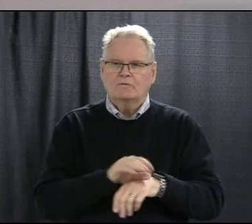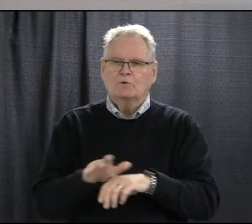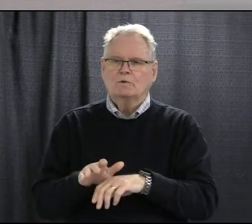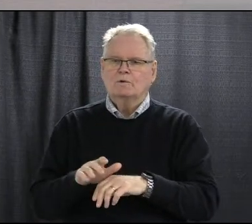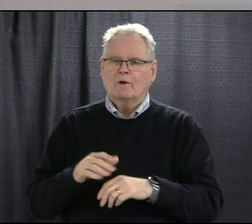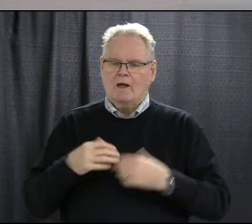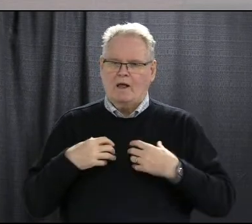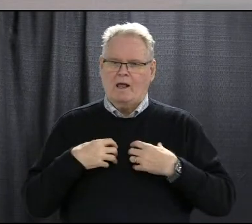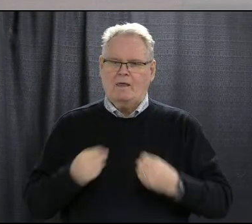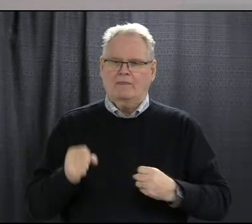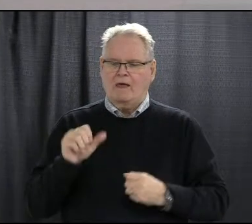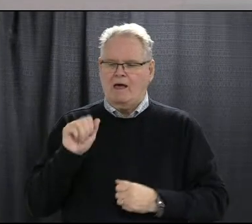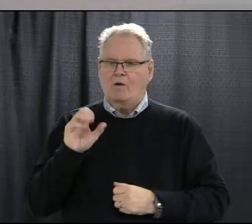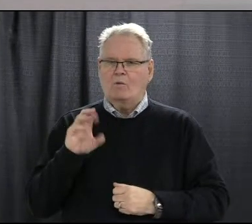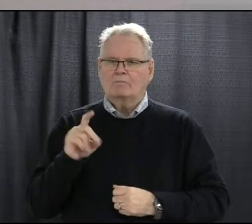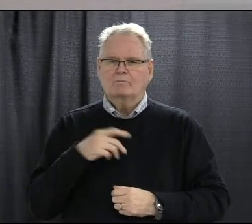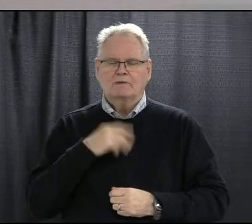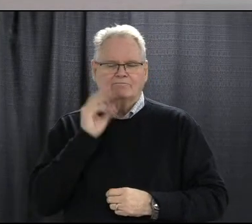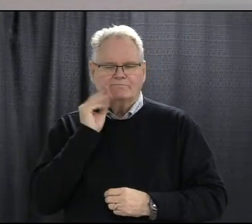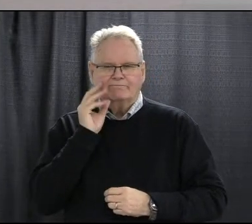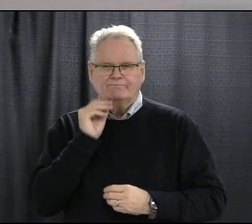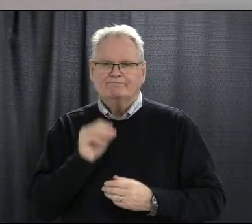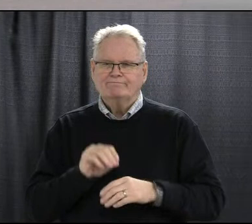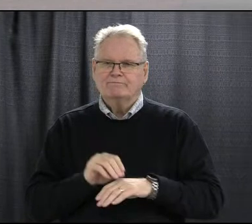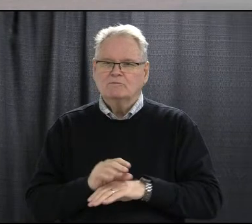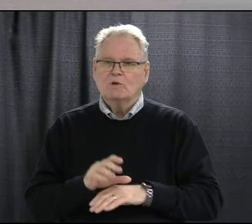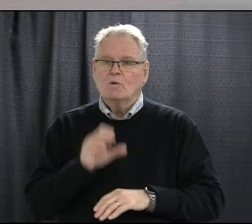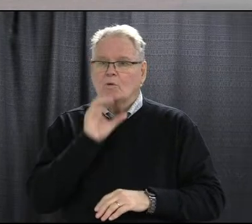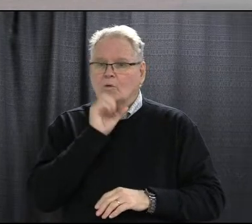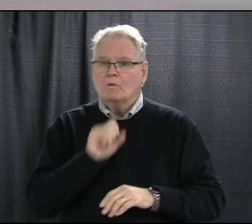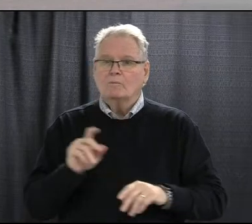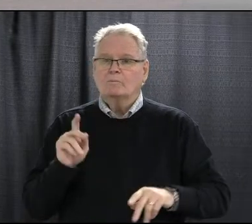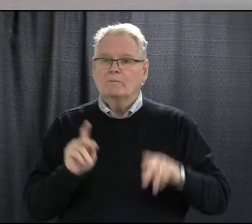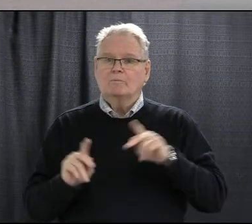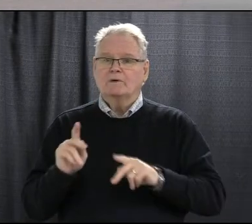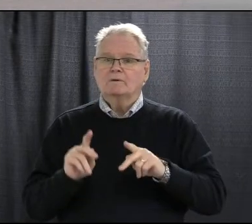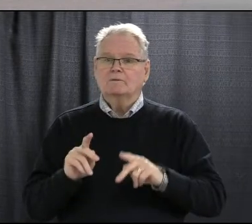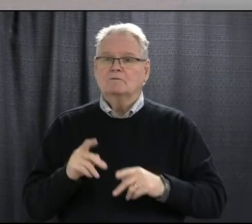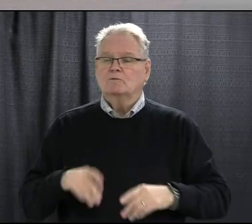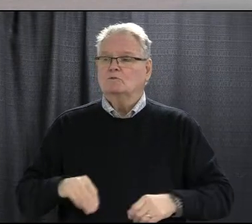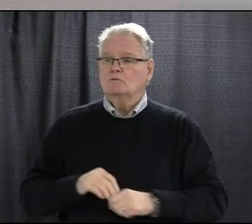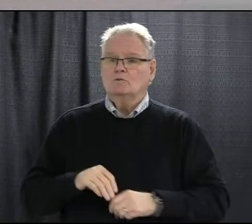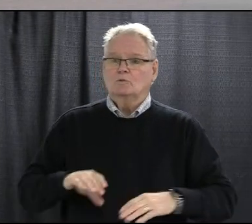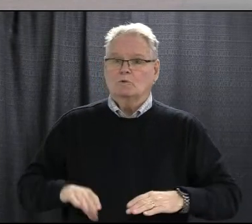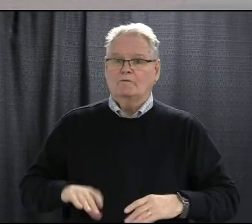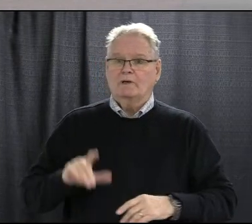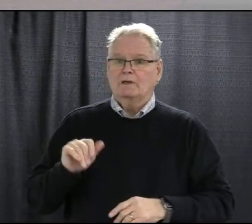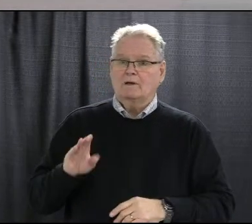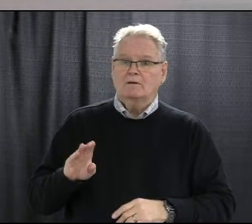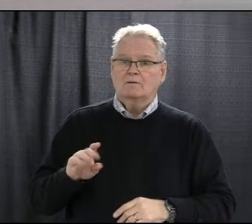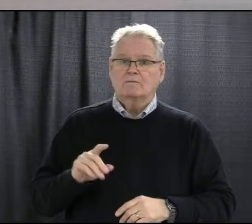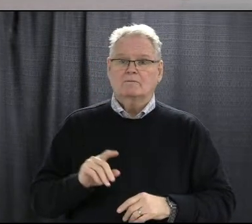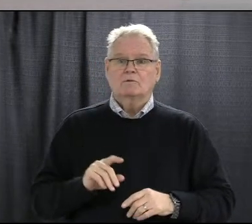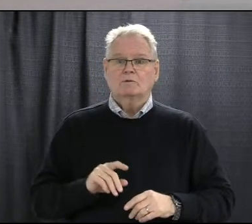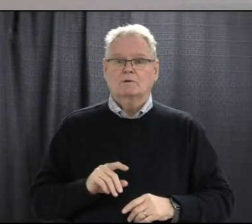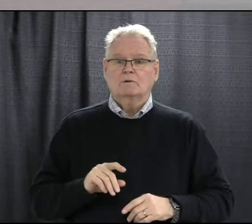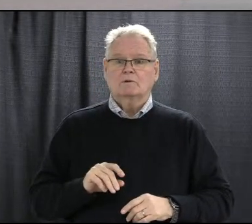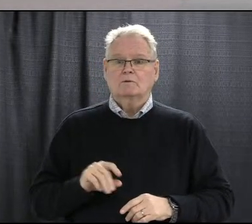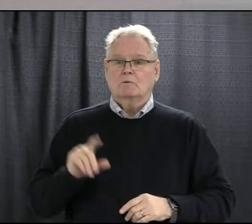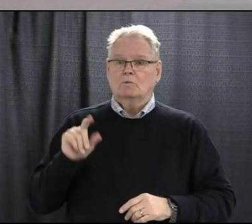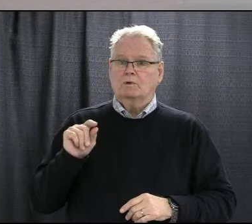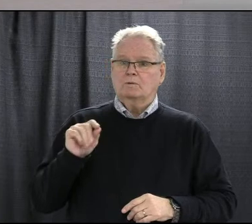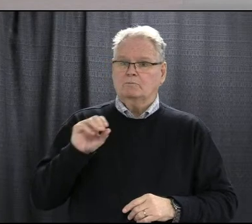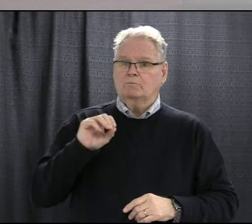want to reiterate that we are the oldest province in Canada. We have over 20% of our population are over the age